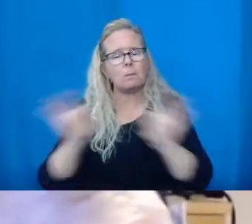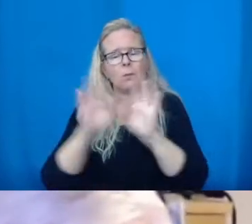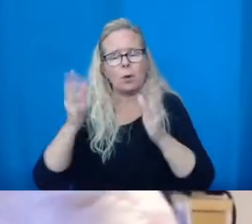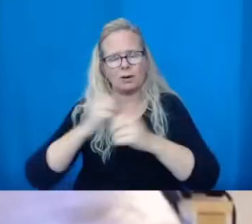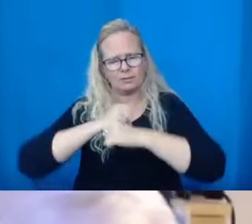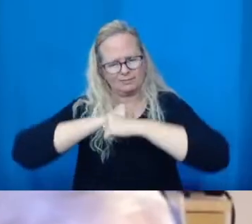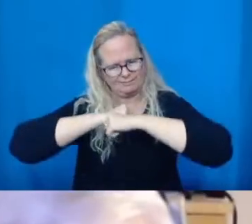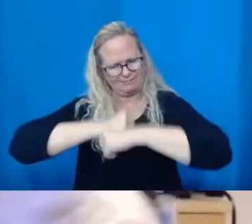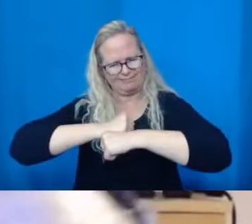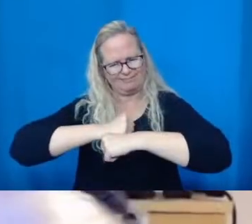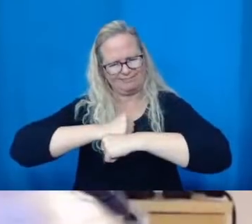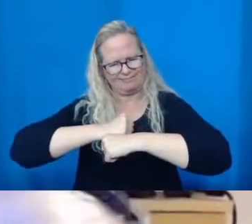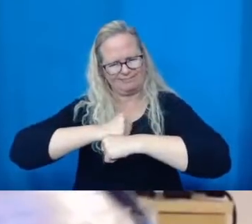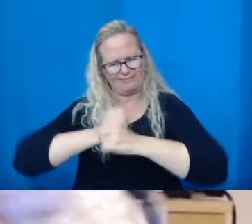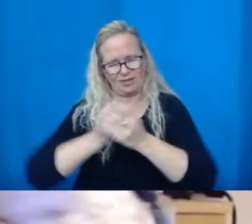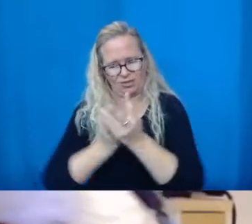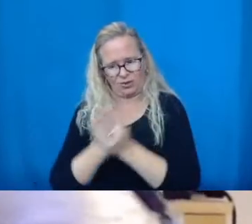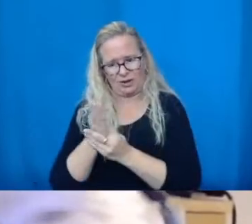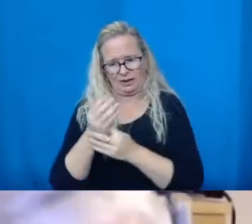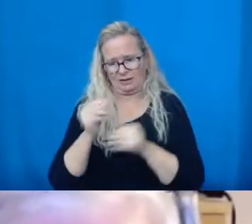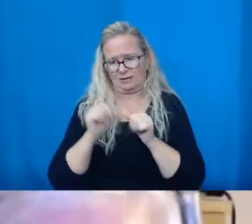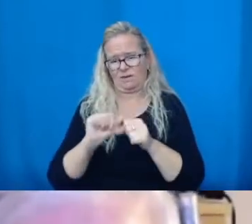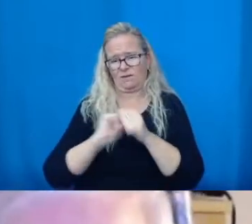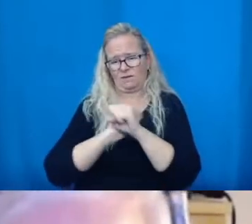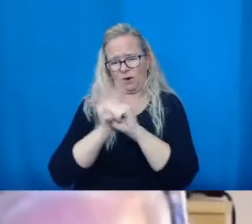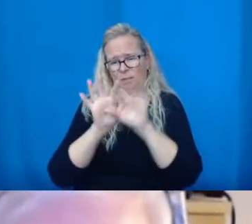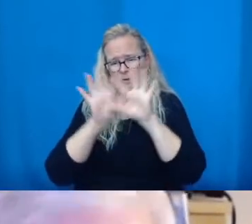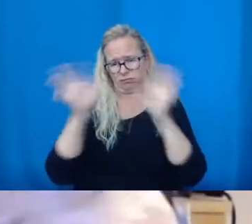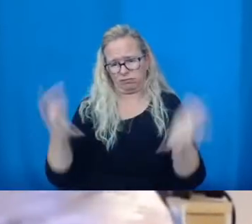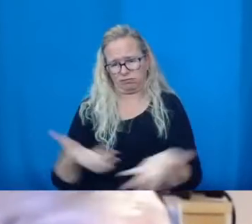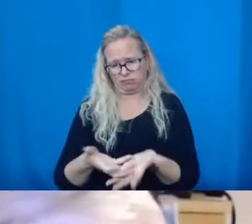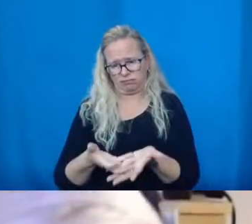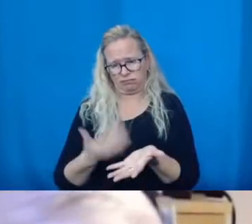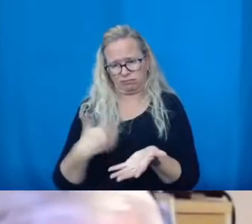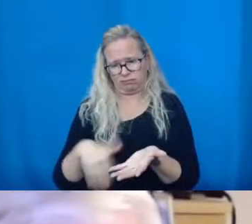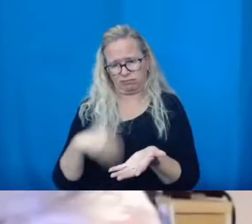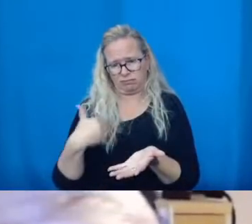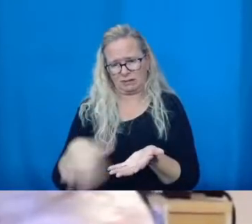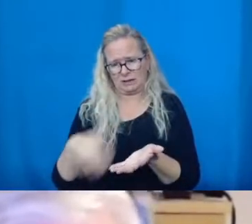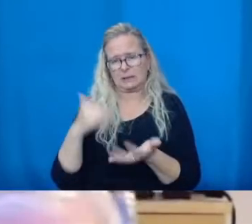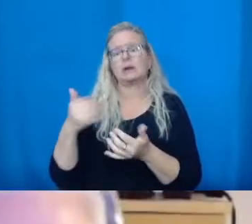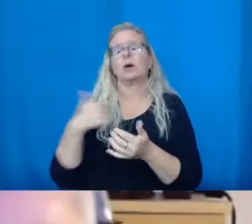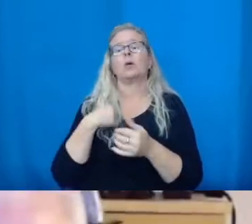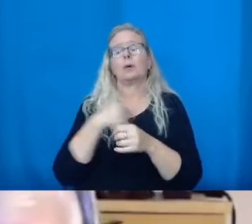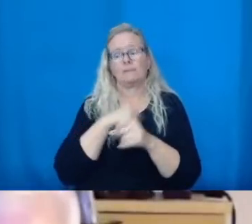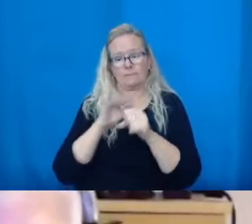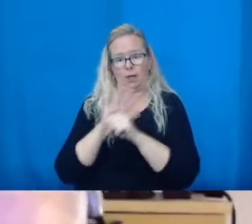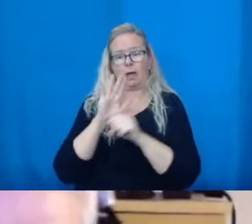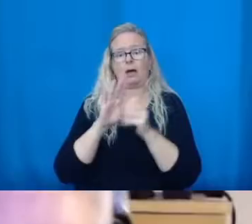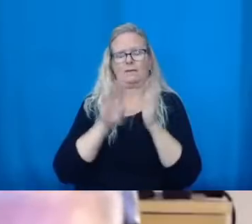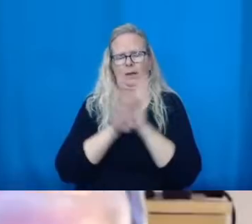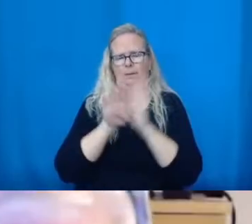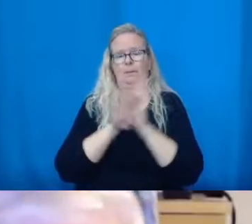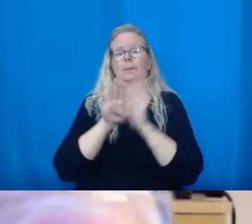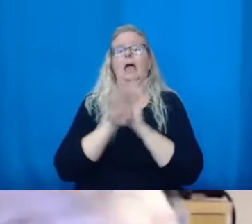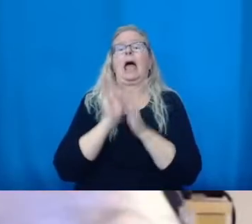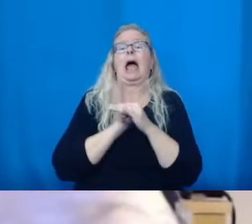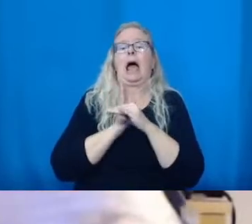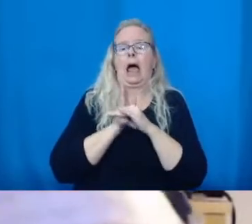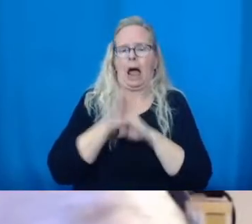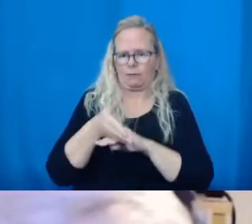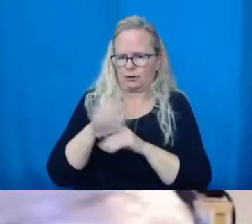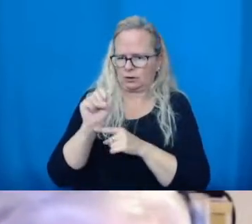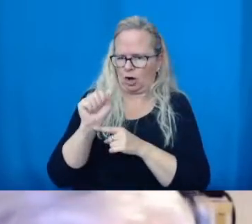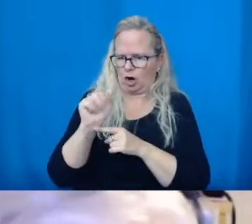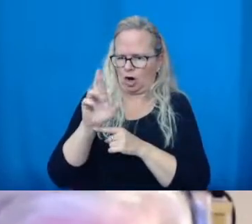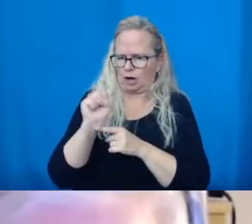the principles in that of precautionary principle and of providing proper respiratory protection, not requiring use of, say,